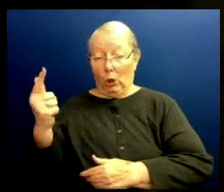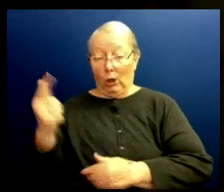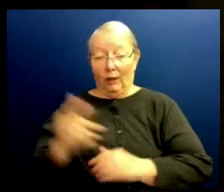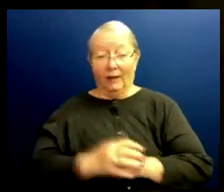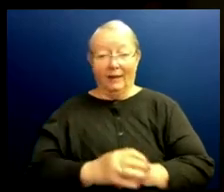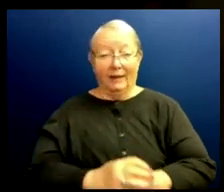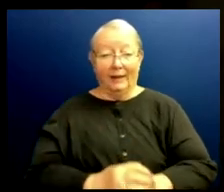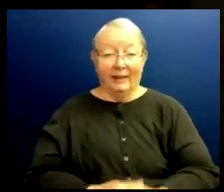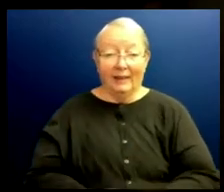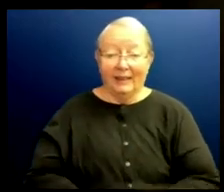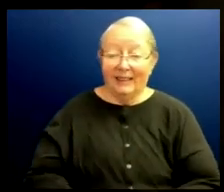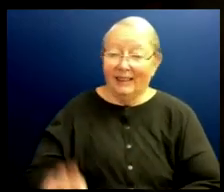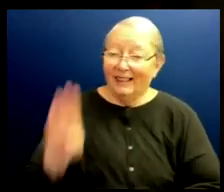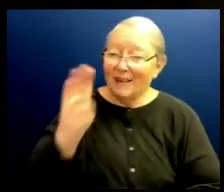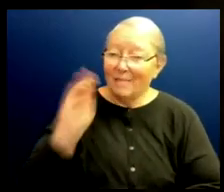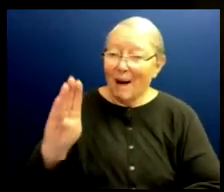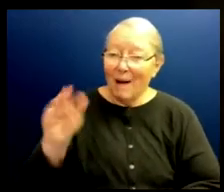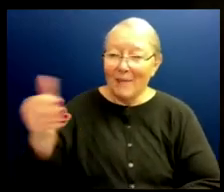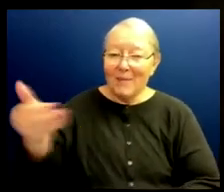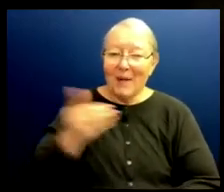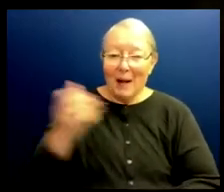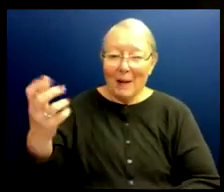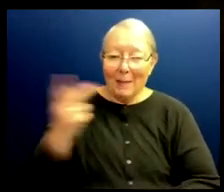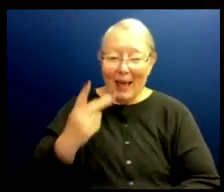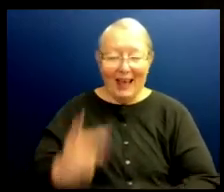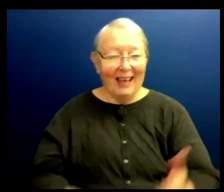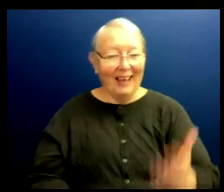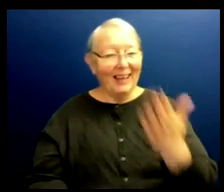Bob, welcome back. Thank you.